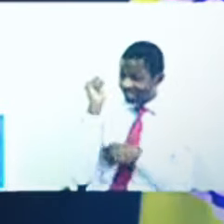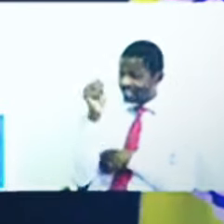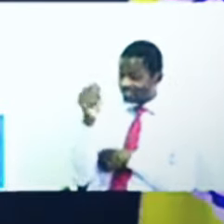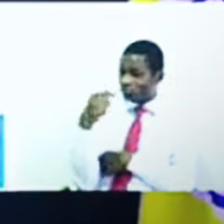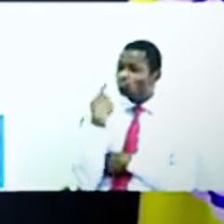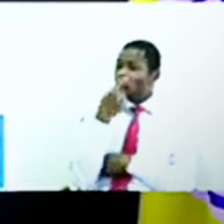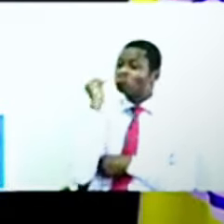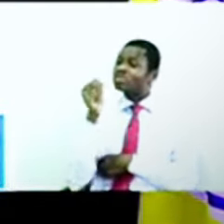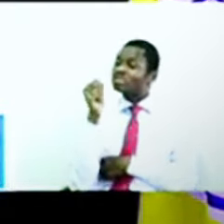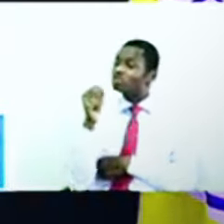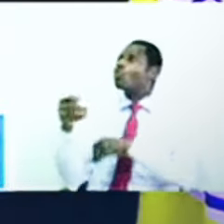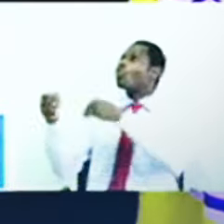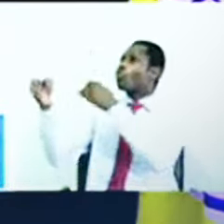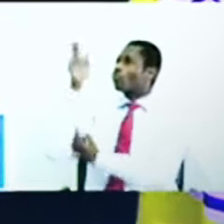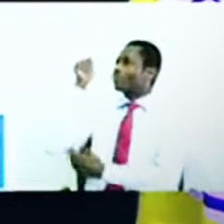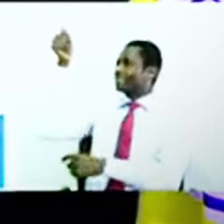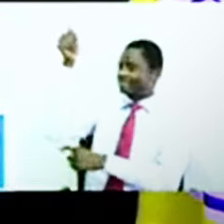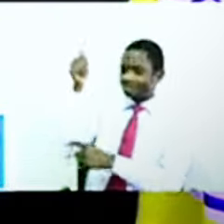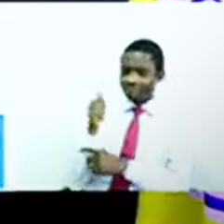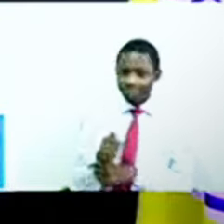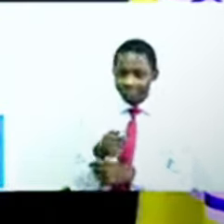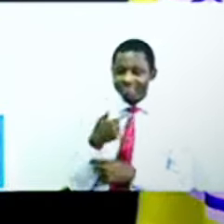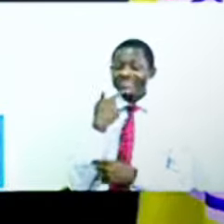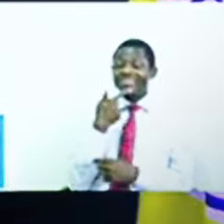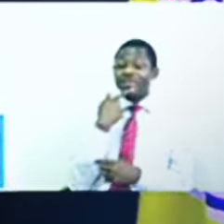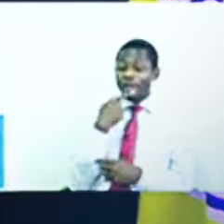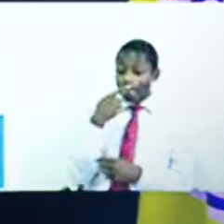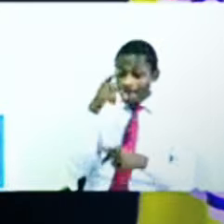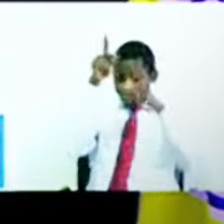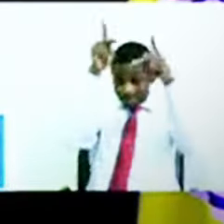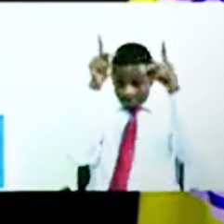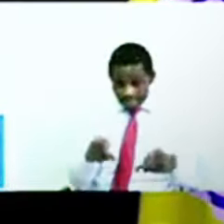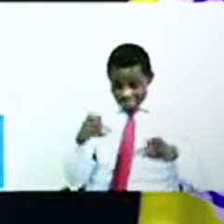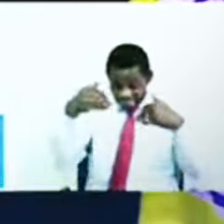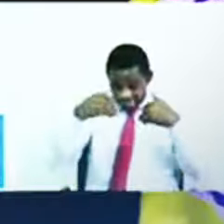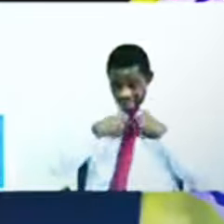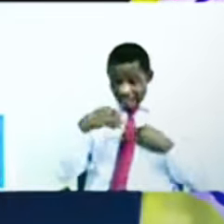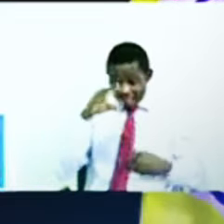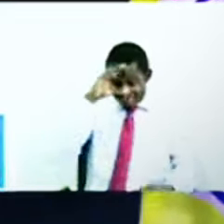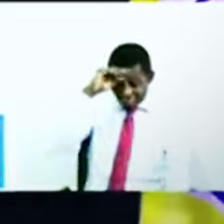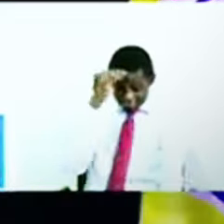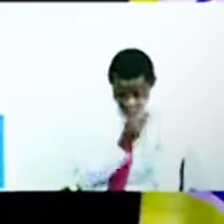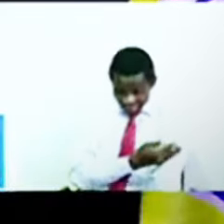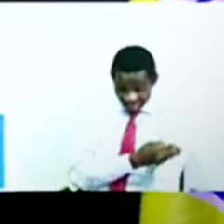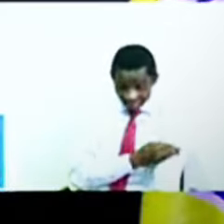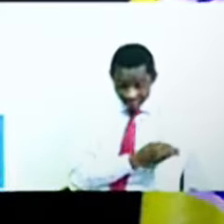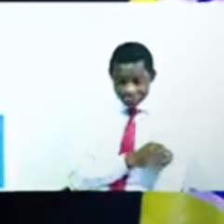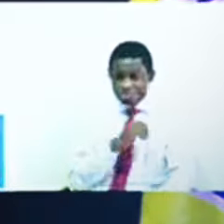testimony. Whoever has the Son, not a son.